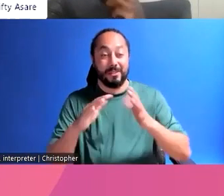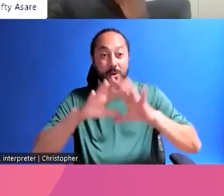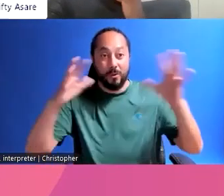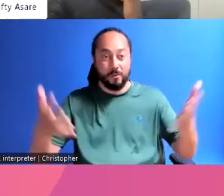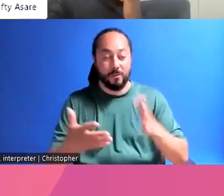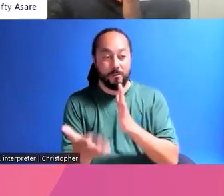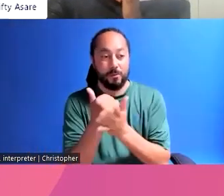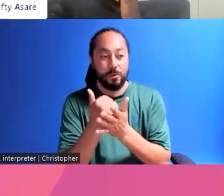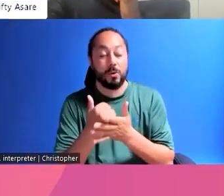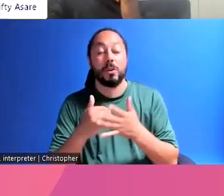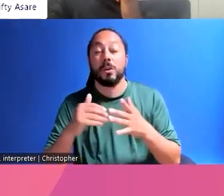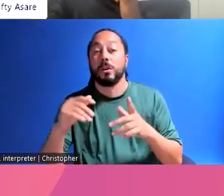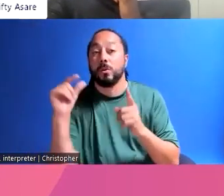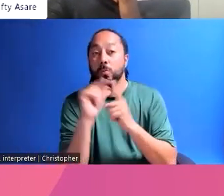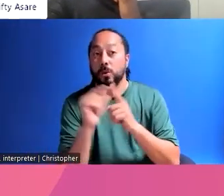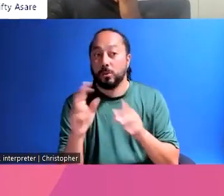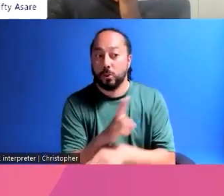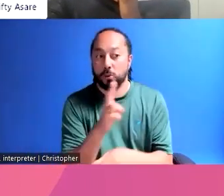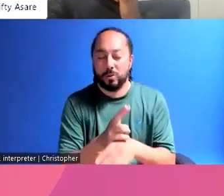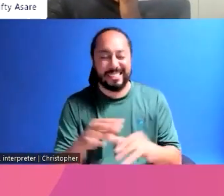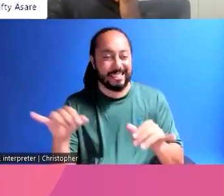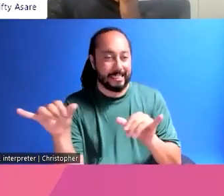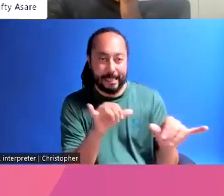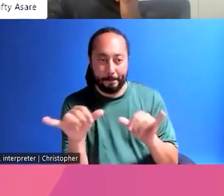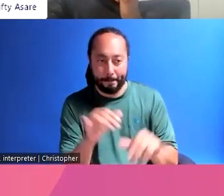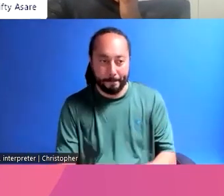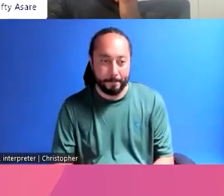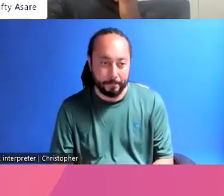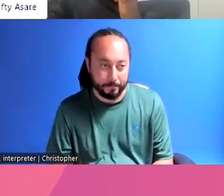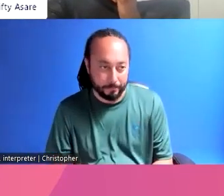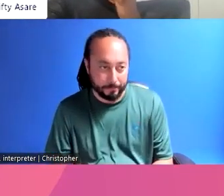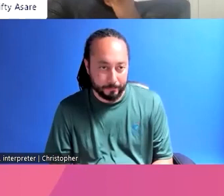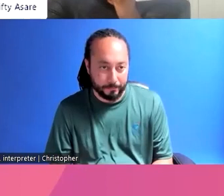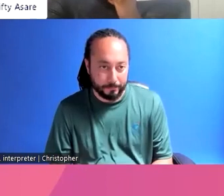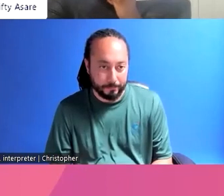or the terms that we used were the same.